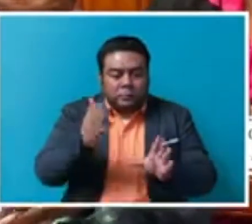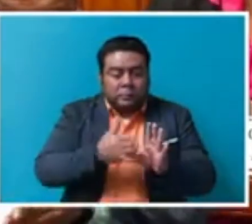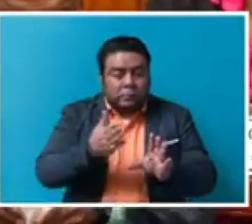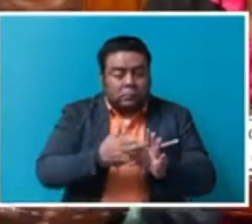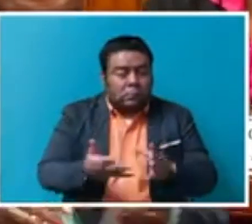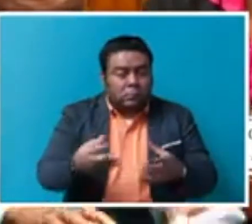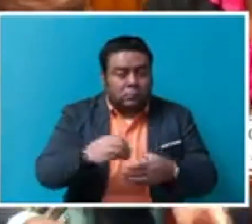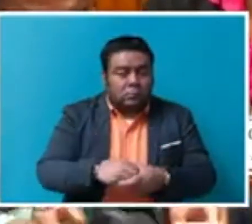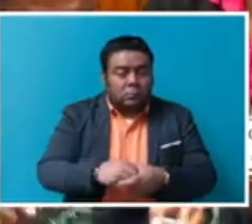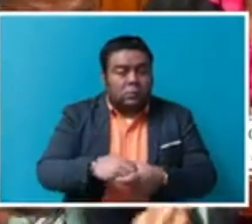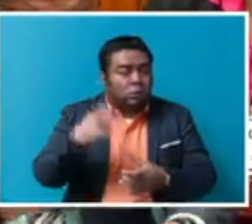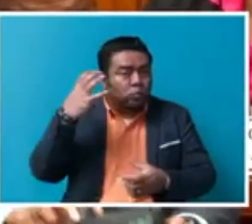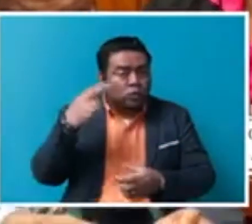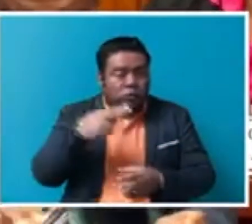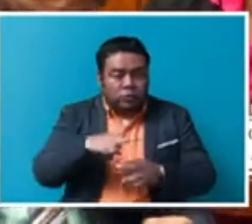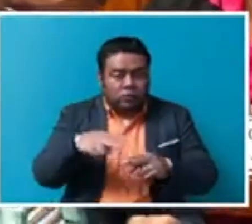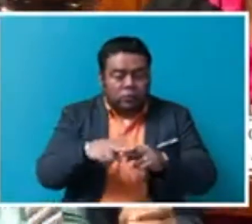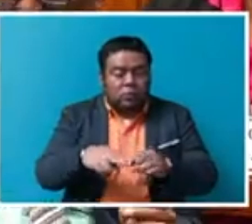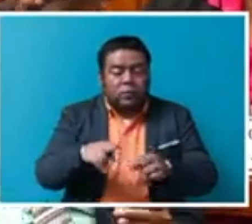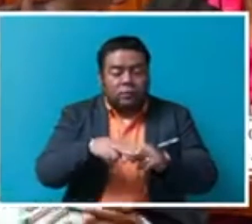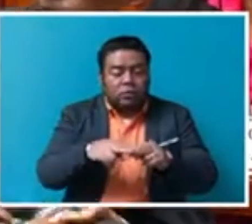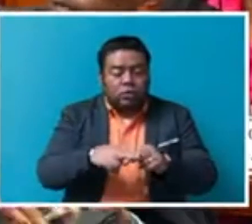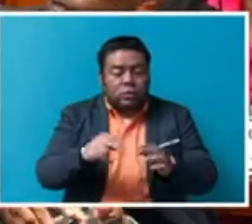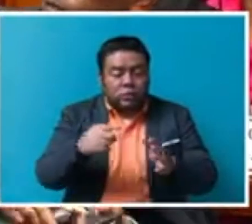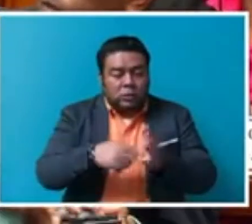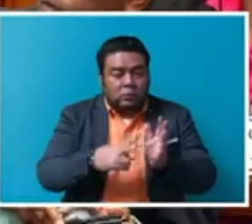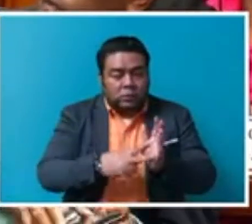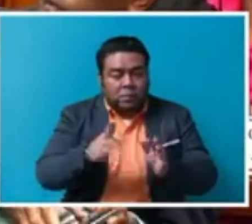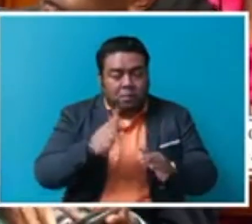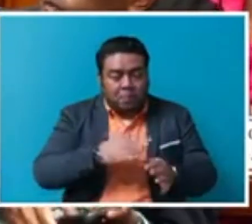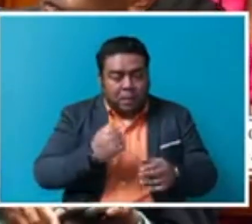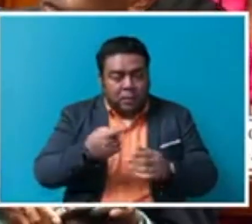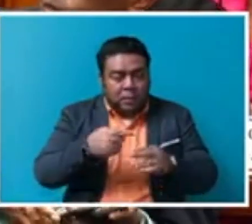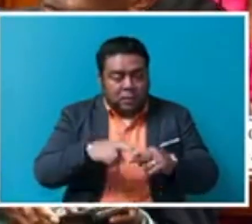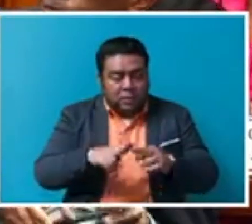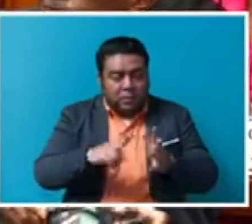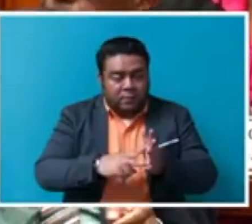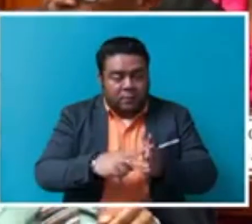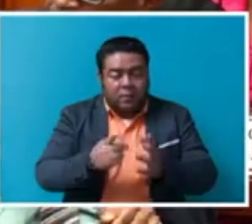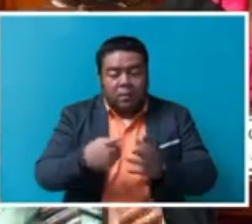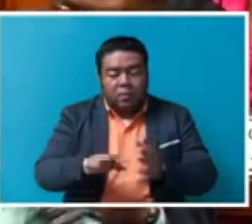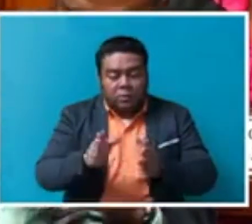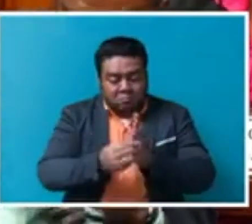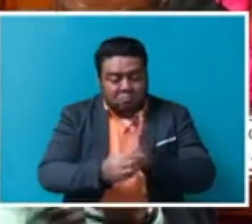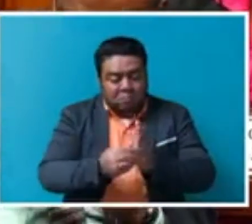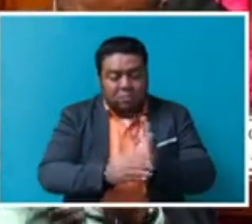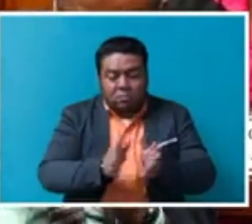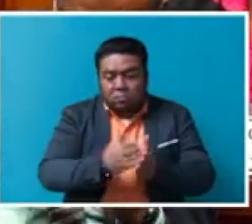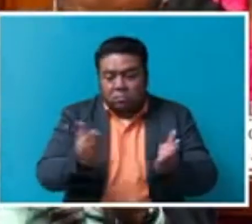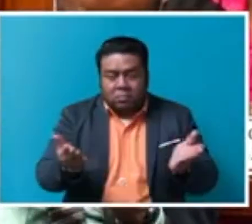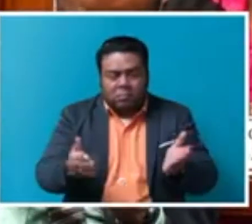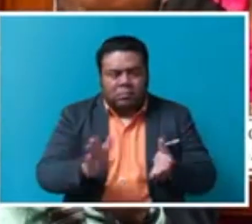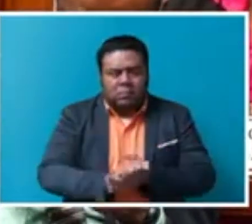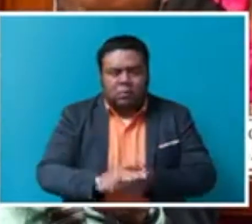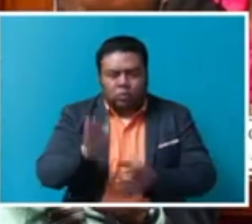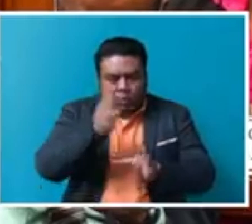Fiji, Fiji TV, My TV, and CFL, magazine advertisements, Tevawa, Vitinikua, Pacific Island magazines, Fiji Times, social